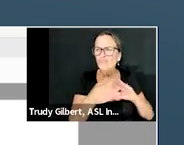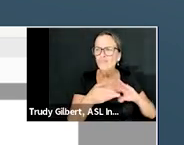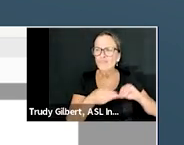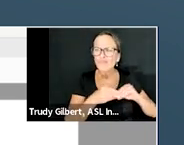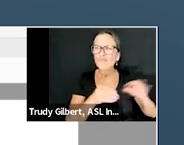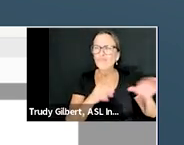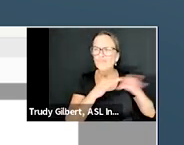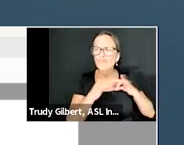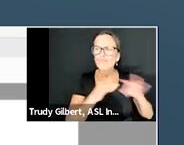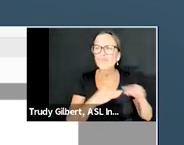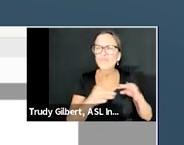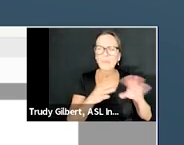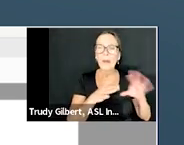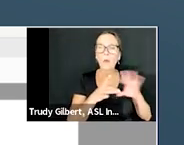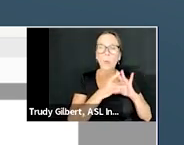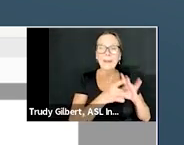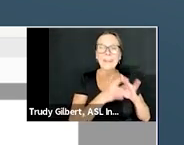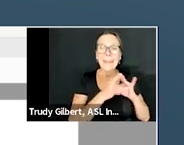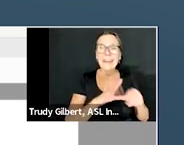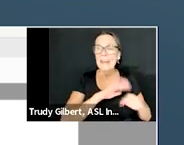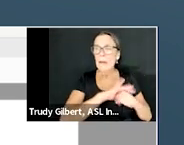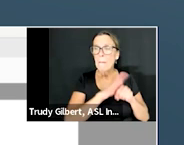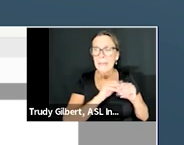coordinated pandemic relief and Next Gen?